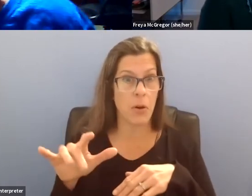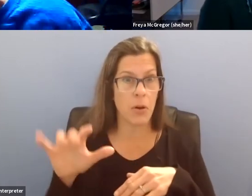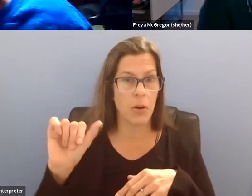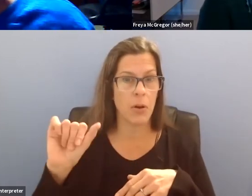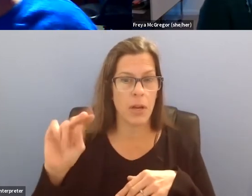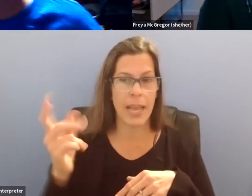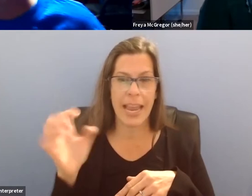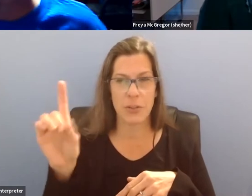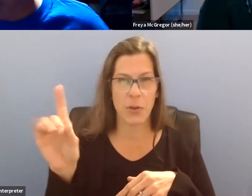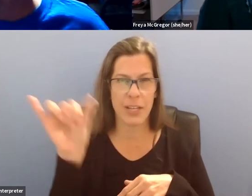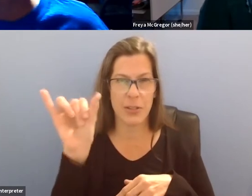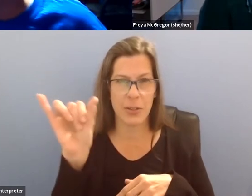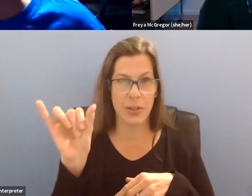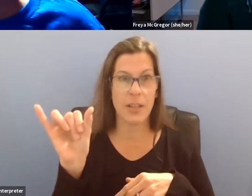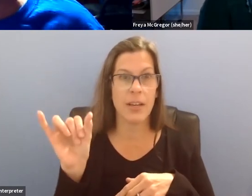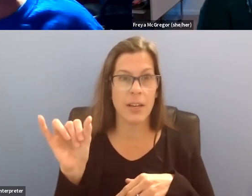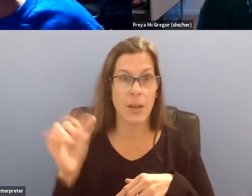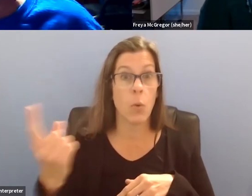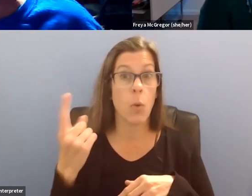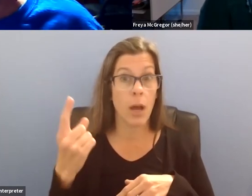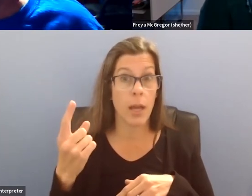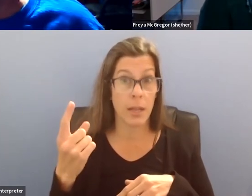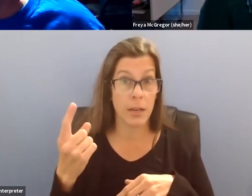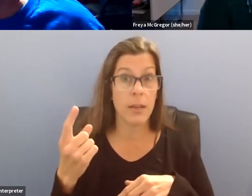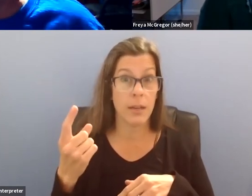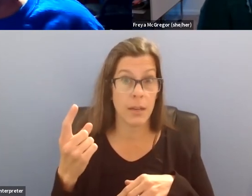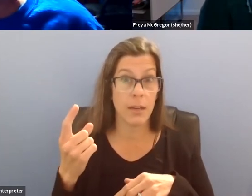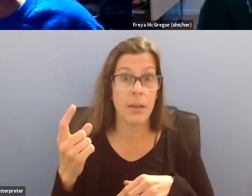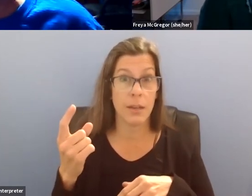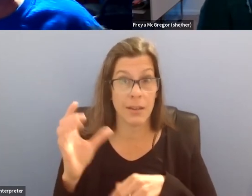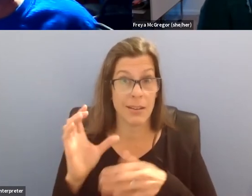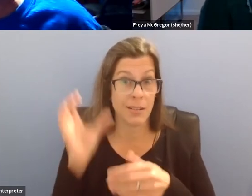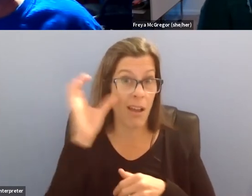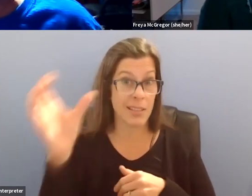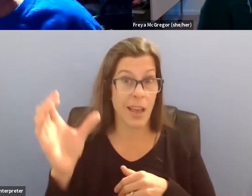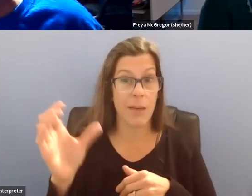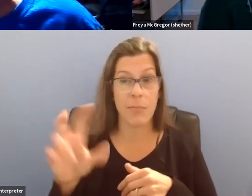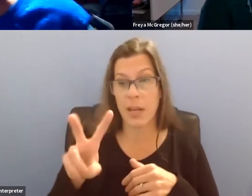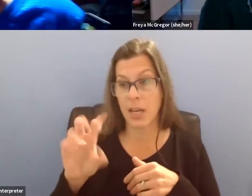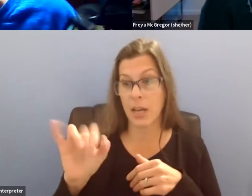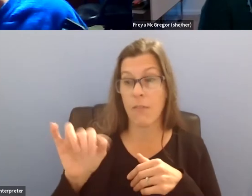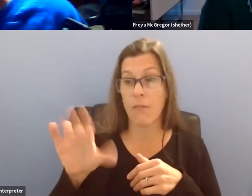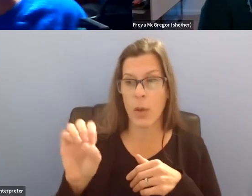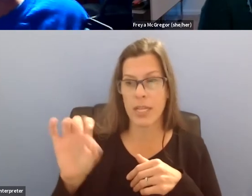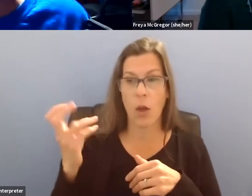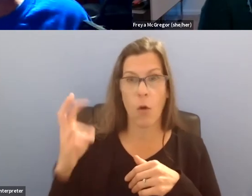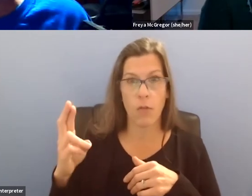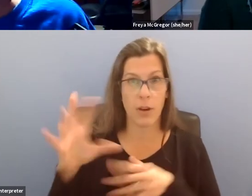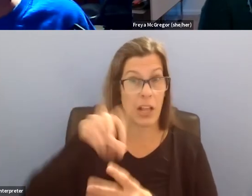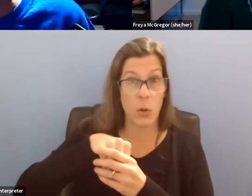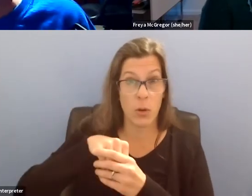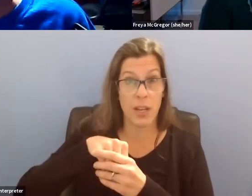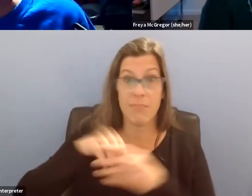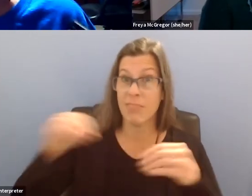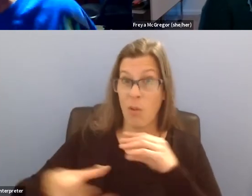this, uh, product called voiceover has built in, been built into the iPhone doesn't cost extra. It's just a matter